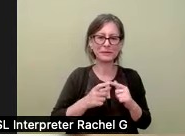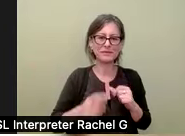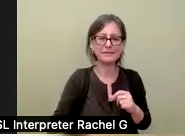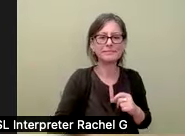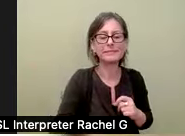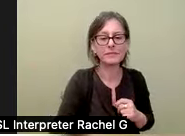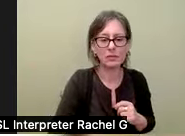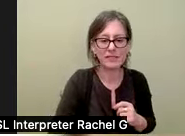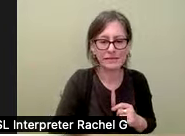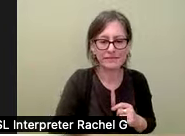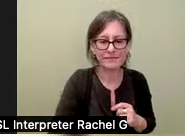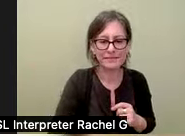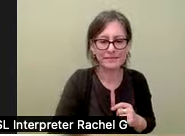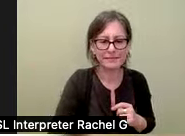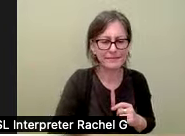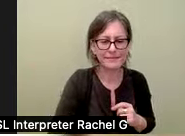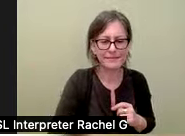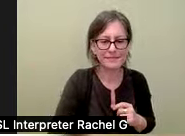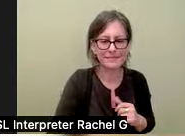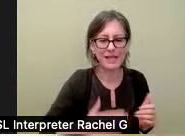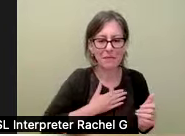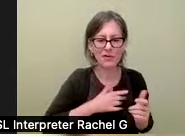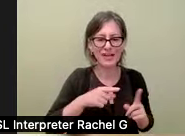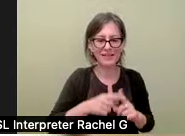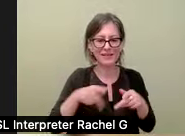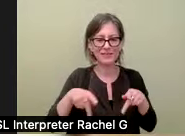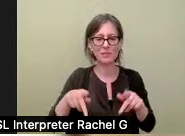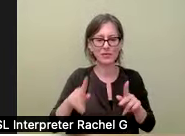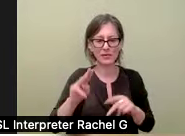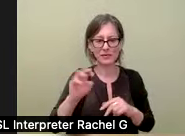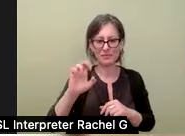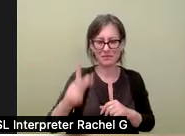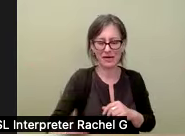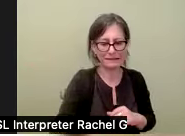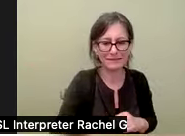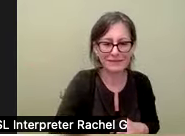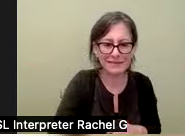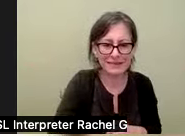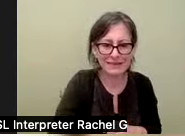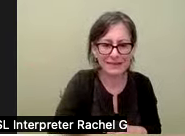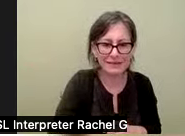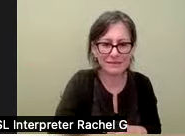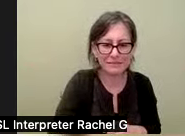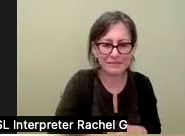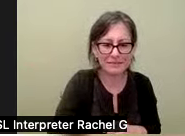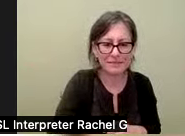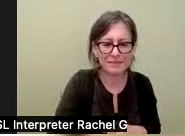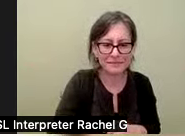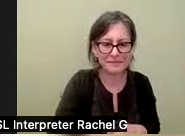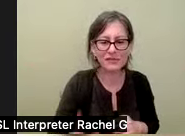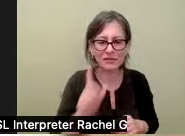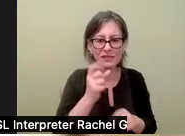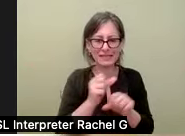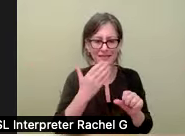And I just appreciate this opportunity, Mark. Thank you for us to be able to share our tsunami safety efforts and